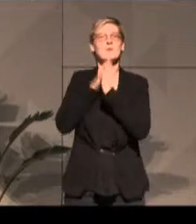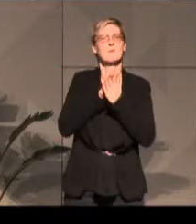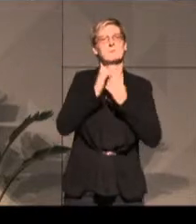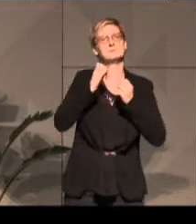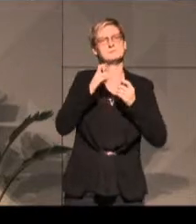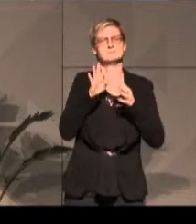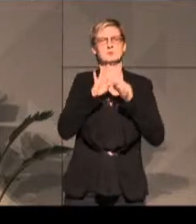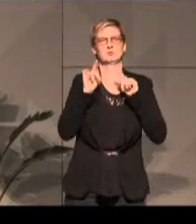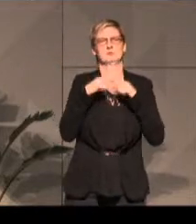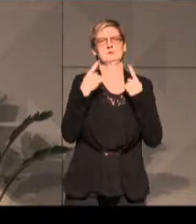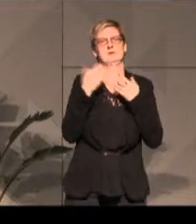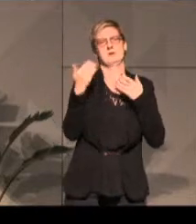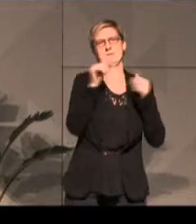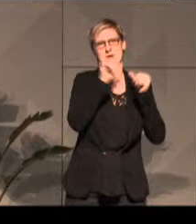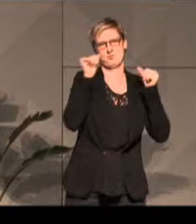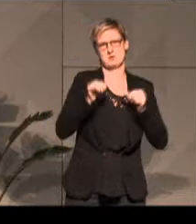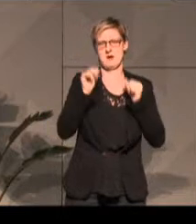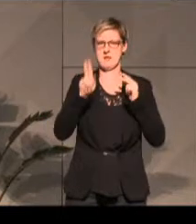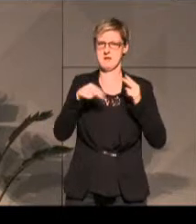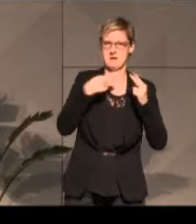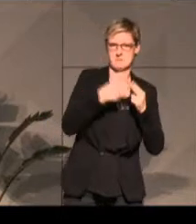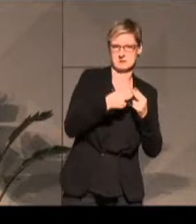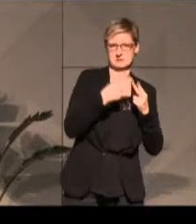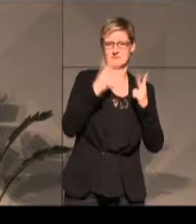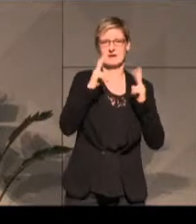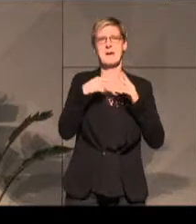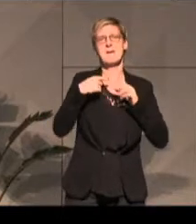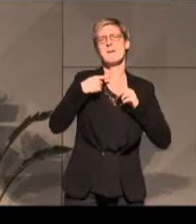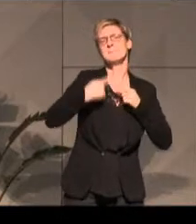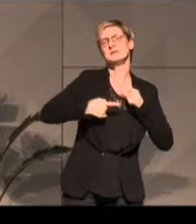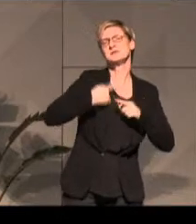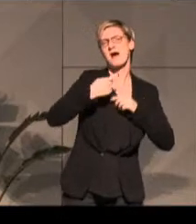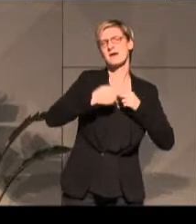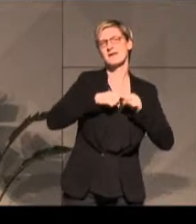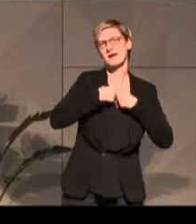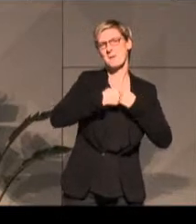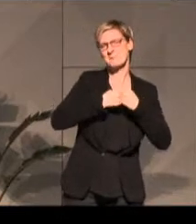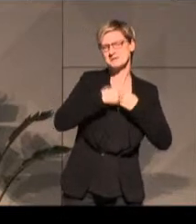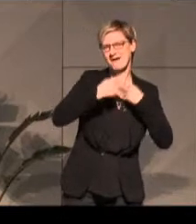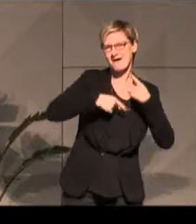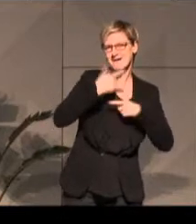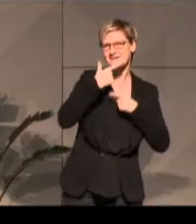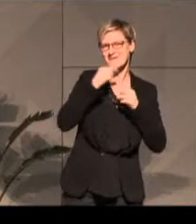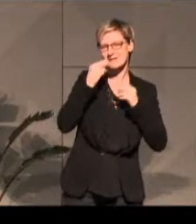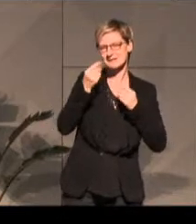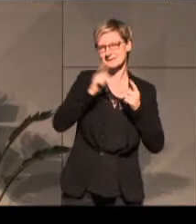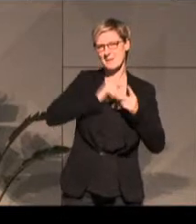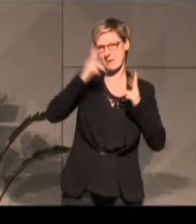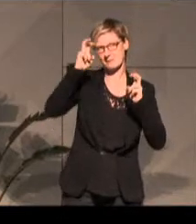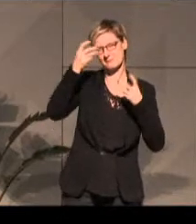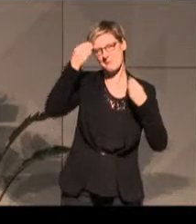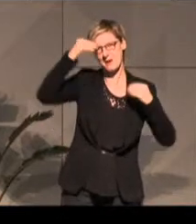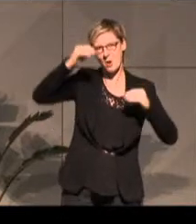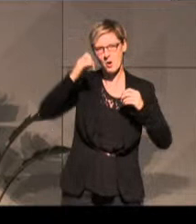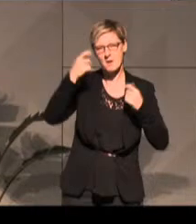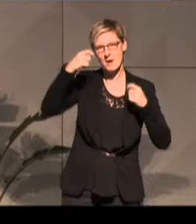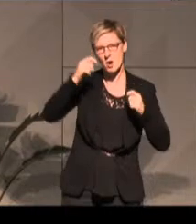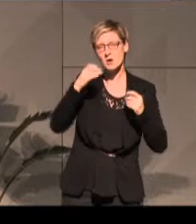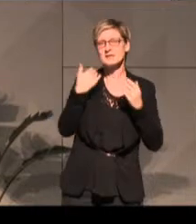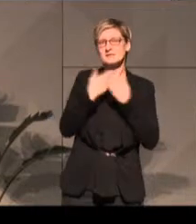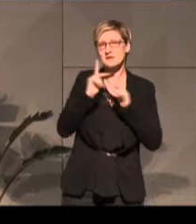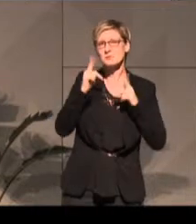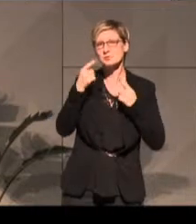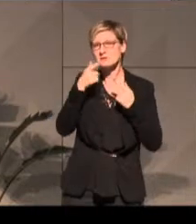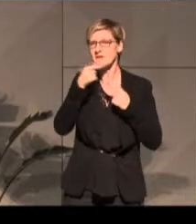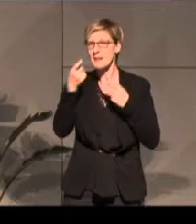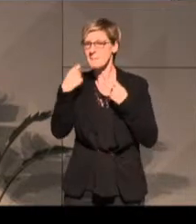that cogwheel ourselves, because this complex mechanics of the cog we built,